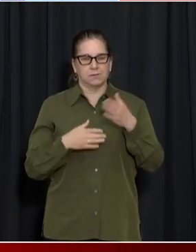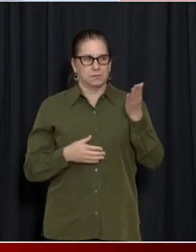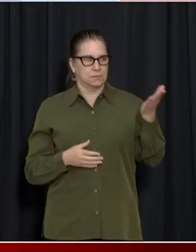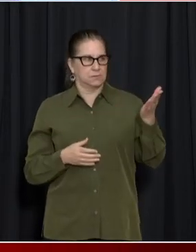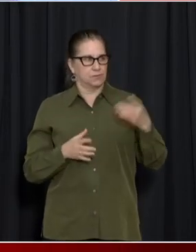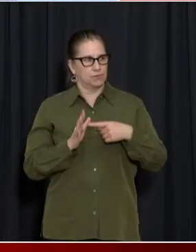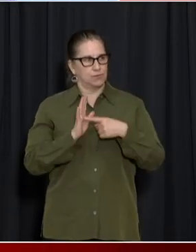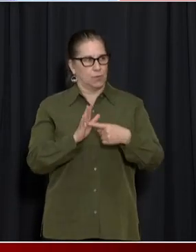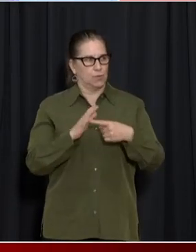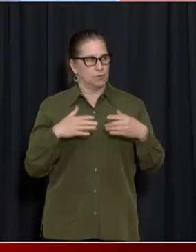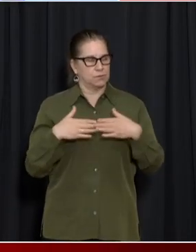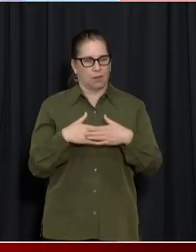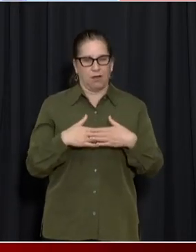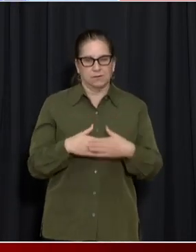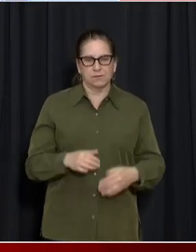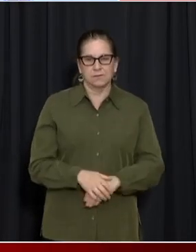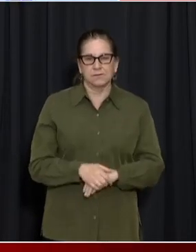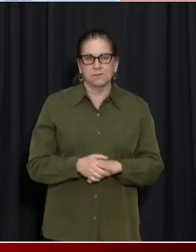You got it.